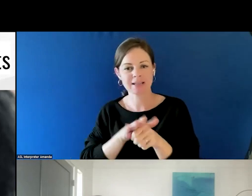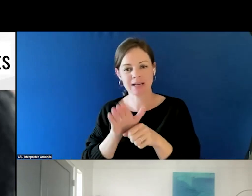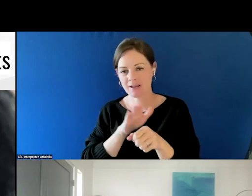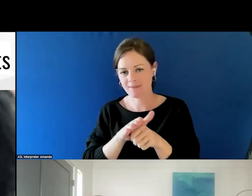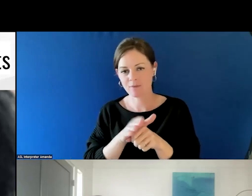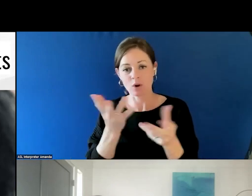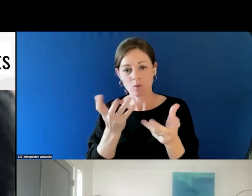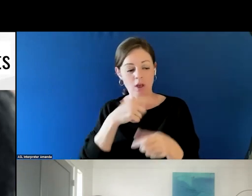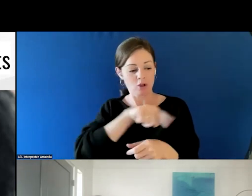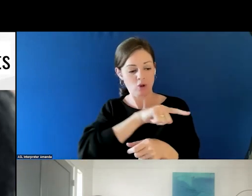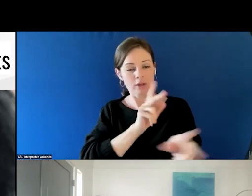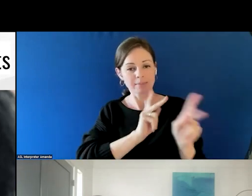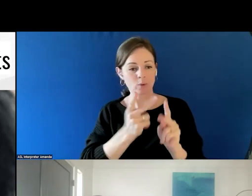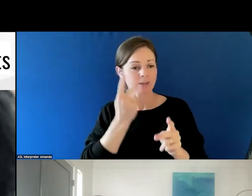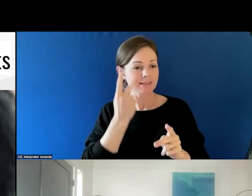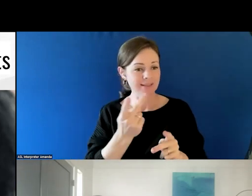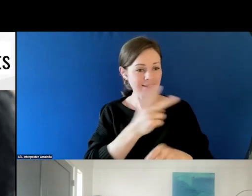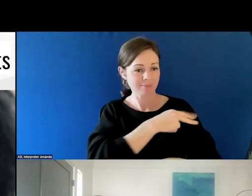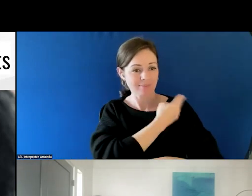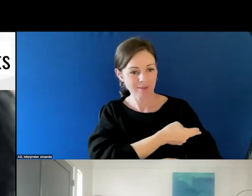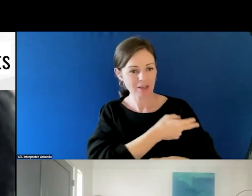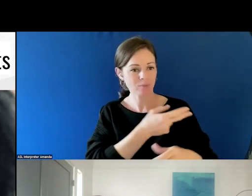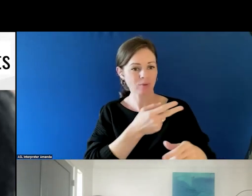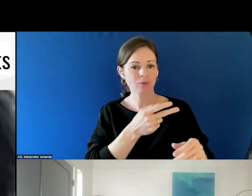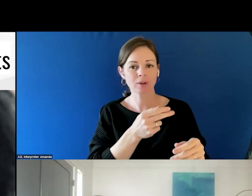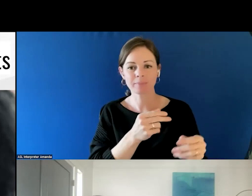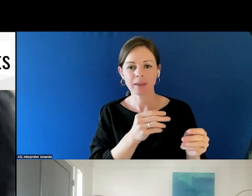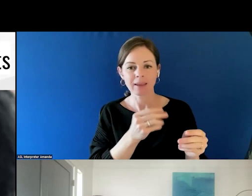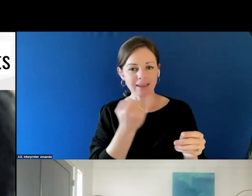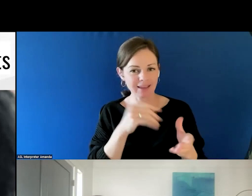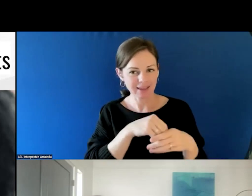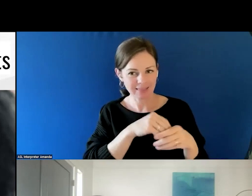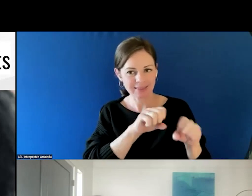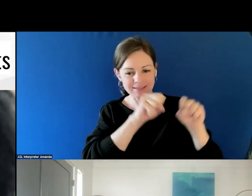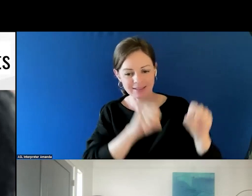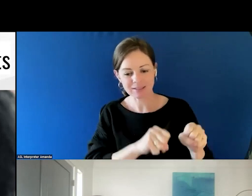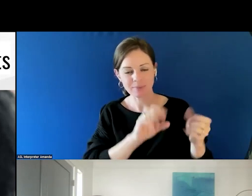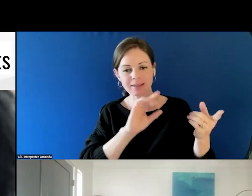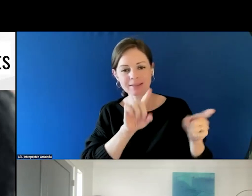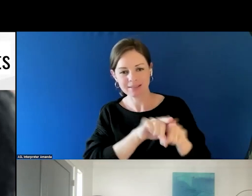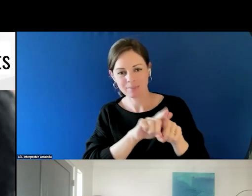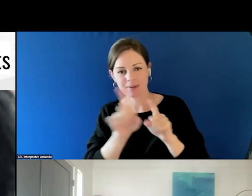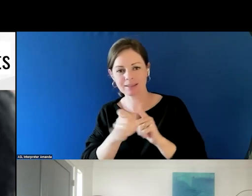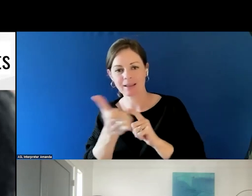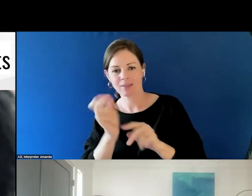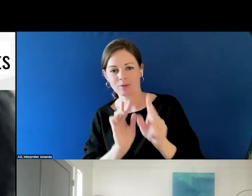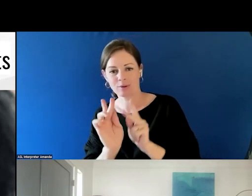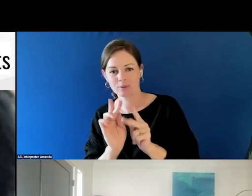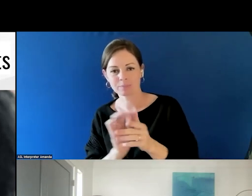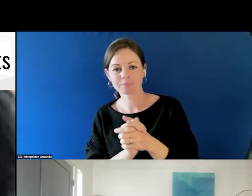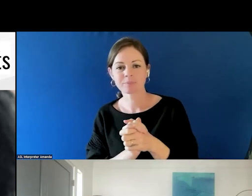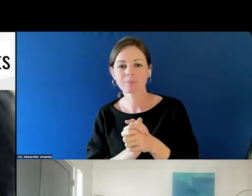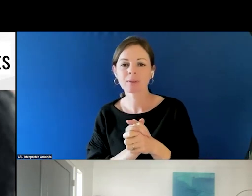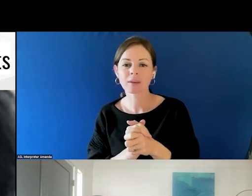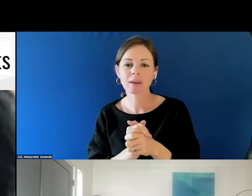folks seen just like we would anybody else in these systems. And when we're doing this, we can really,